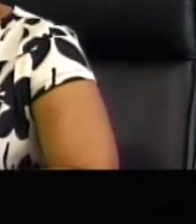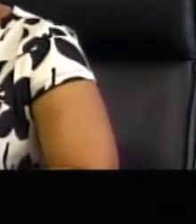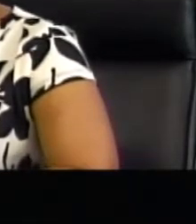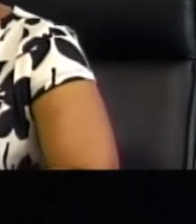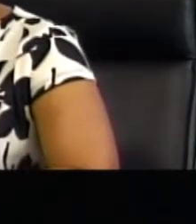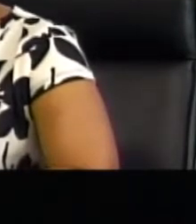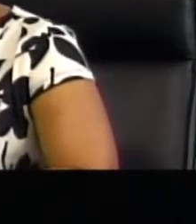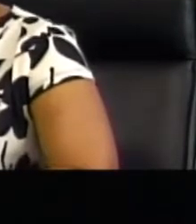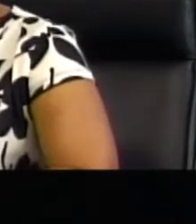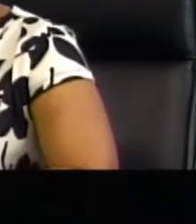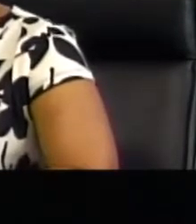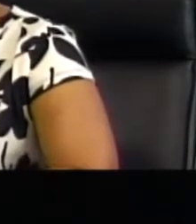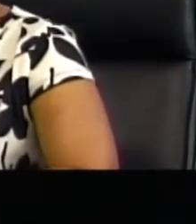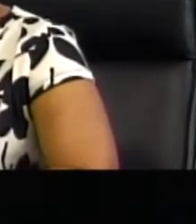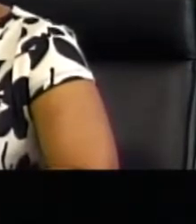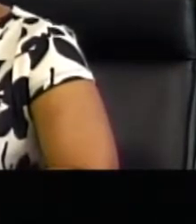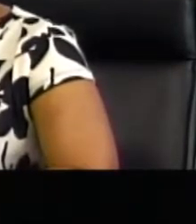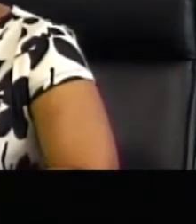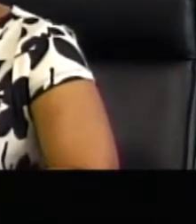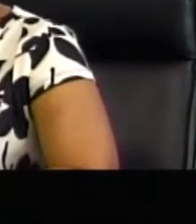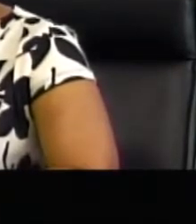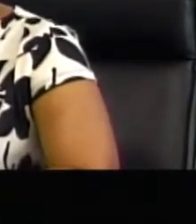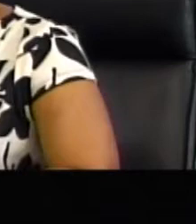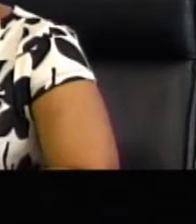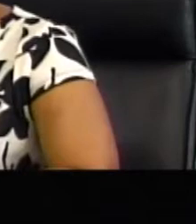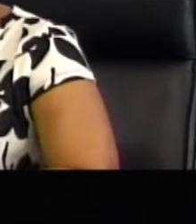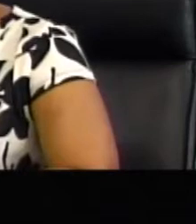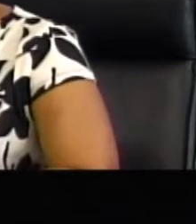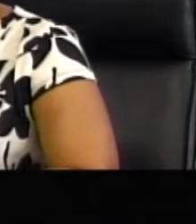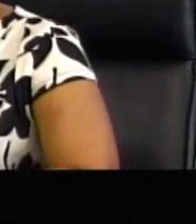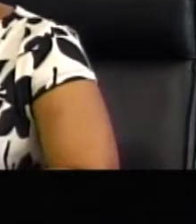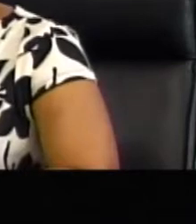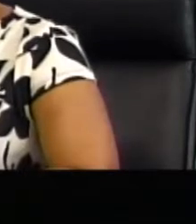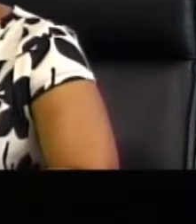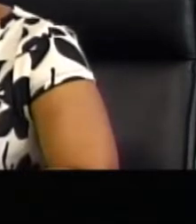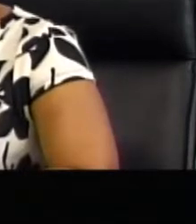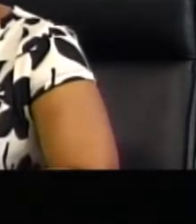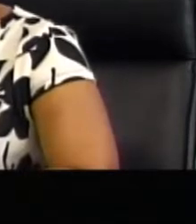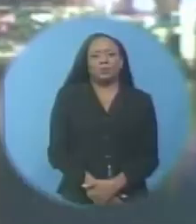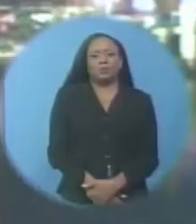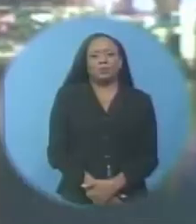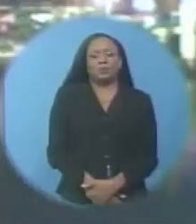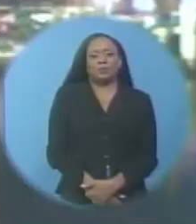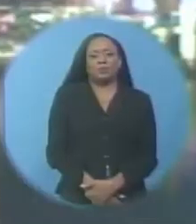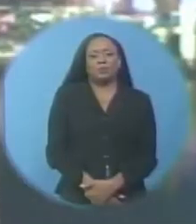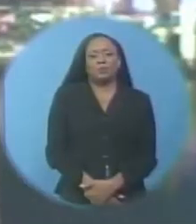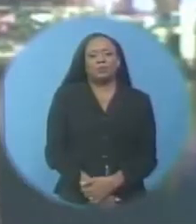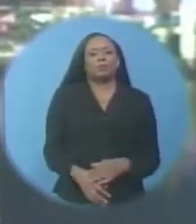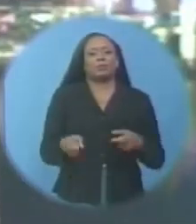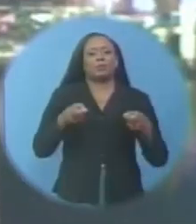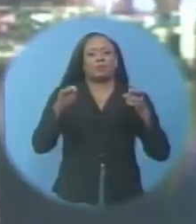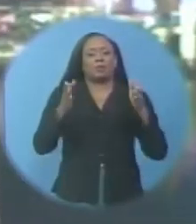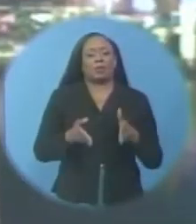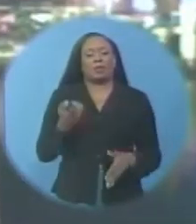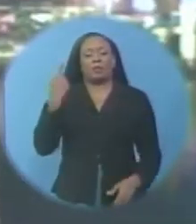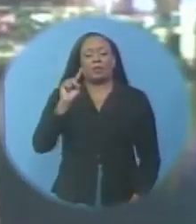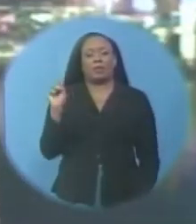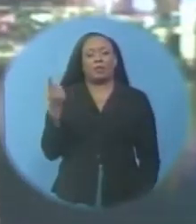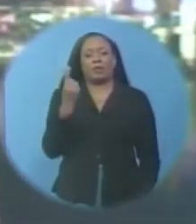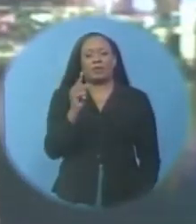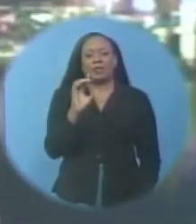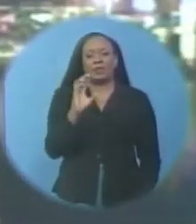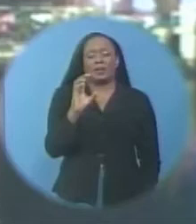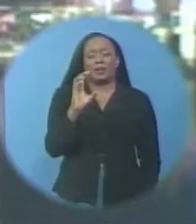Red Cross, local Red Crosses, and other local relief agencies. Branch Manager at